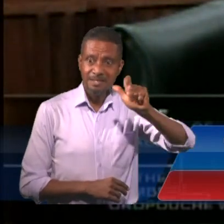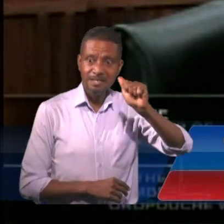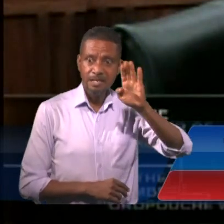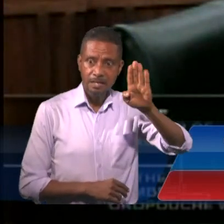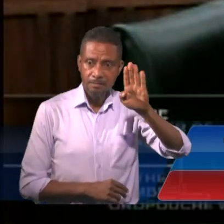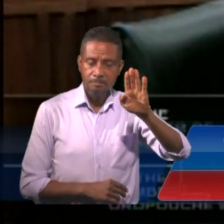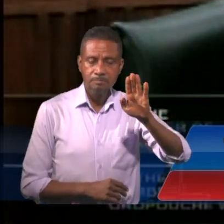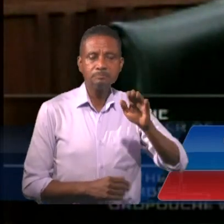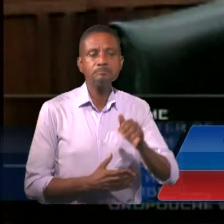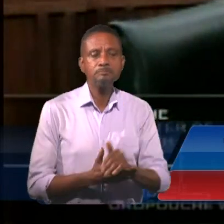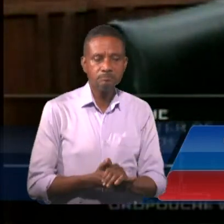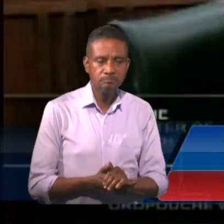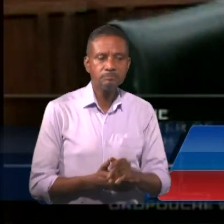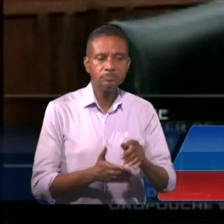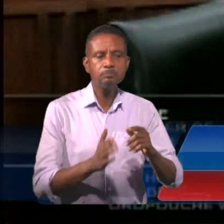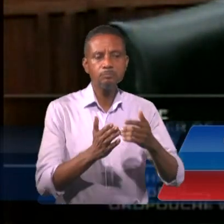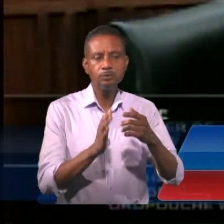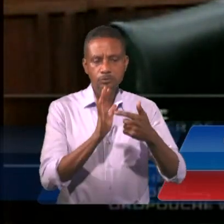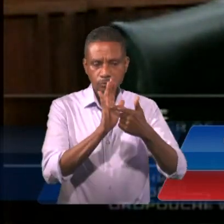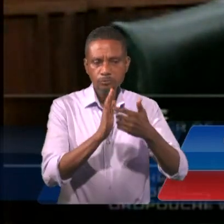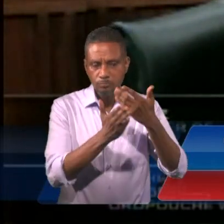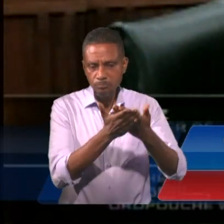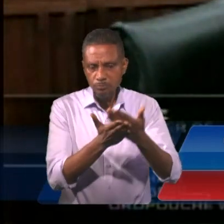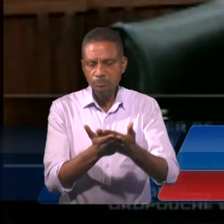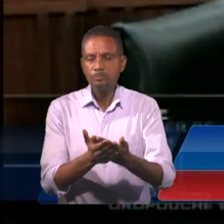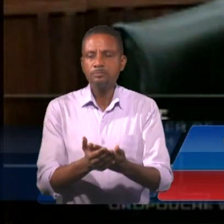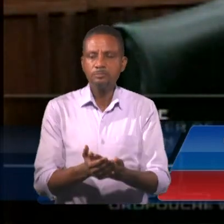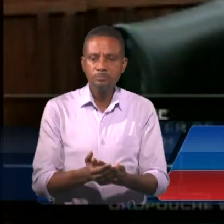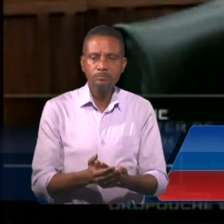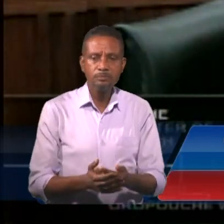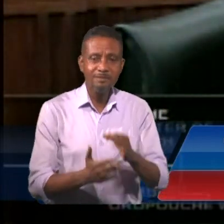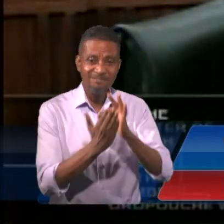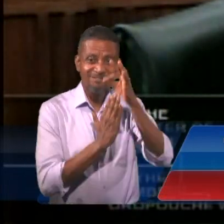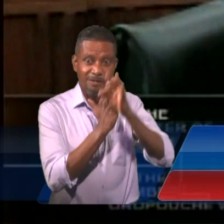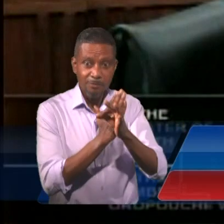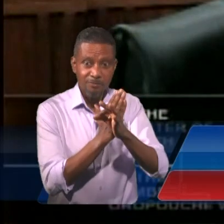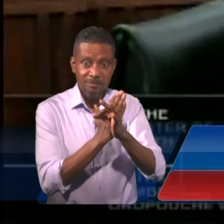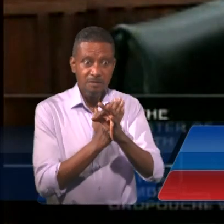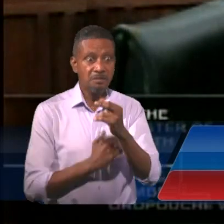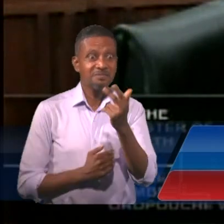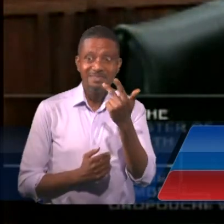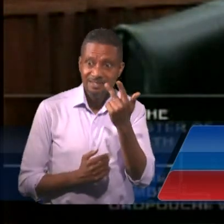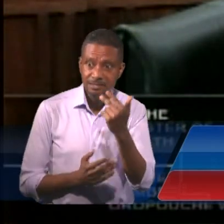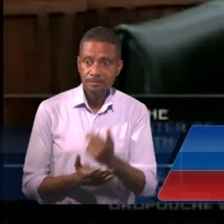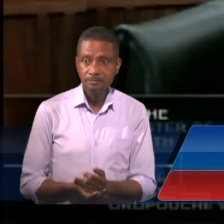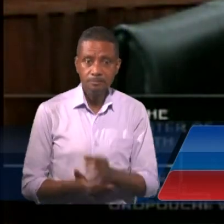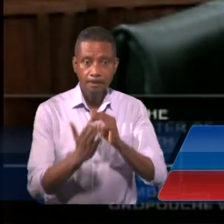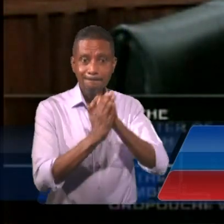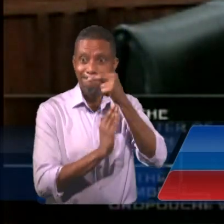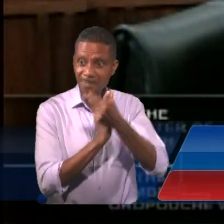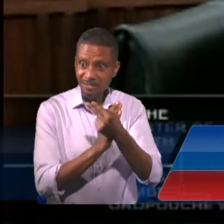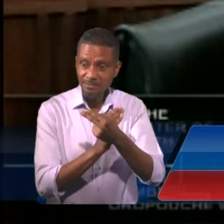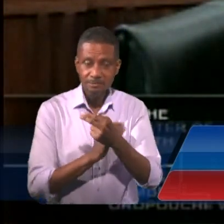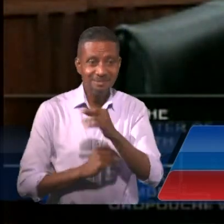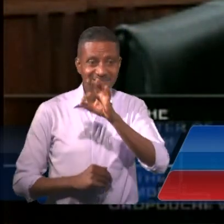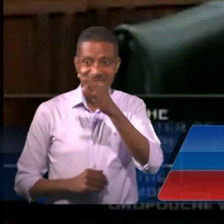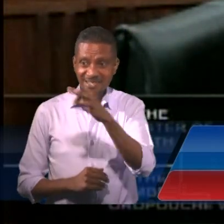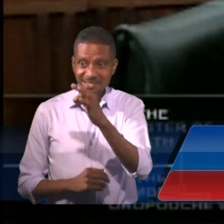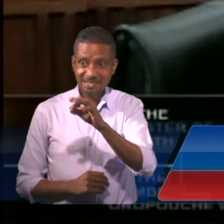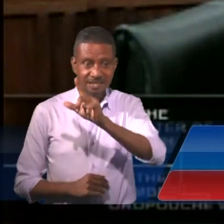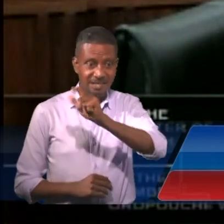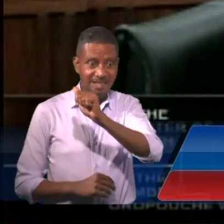is positing. February 2024, 13. March 2024, 19.